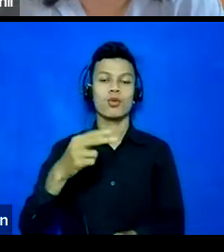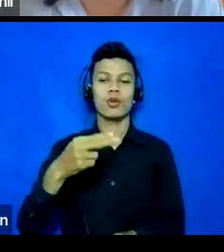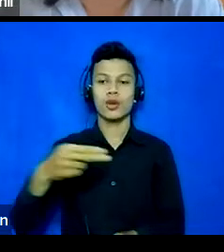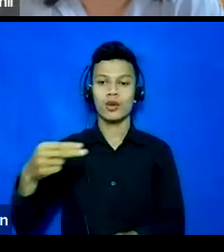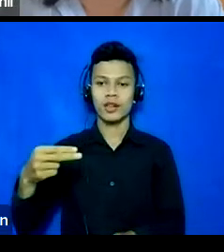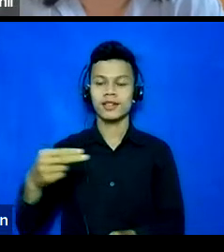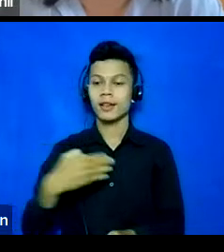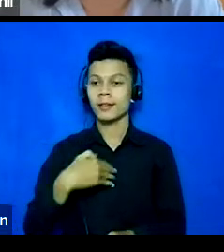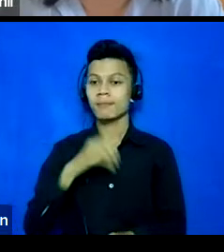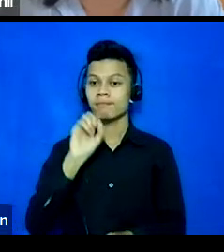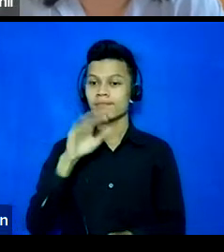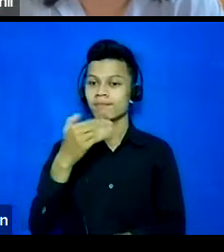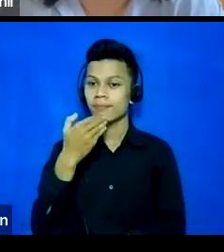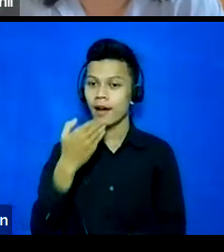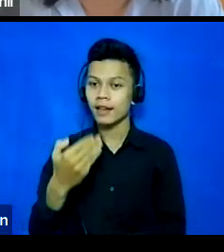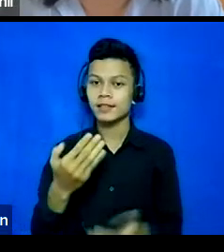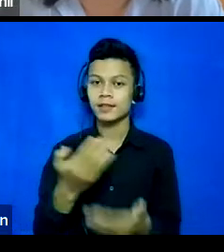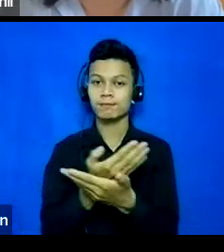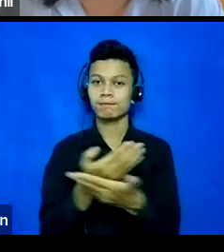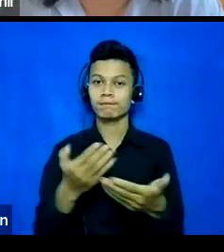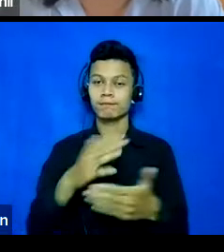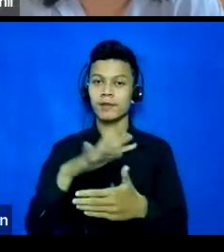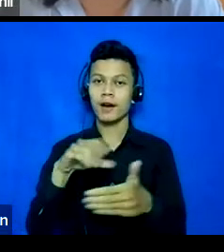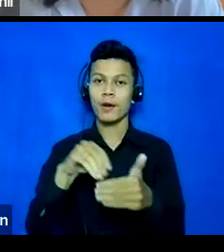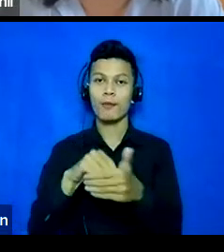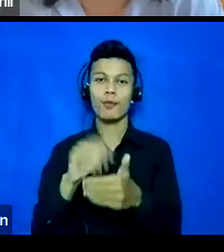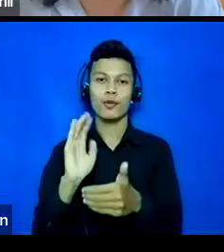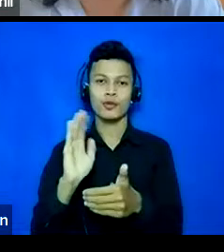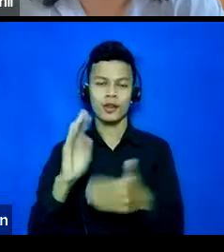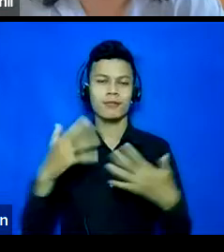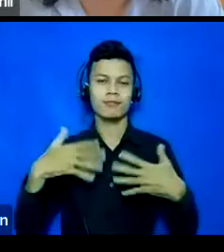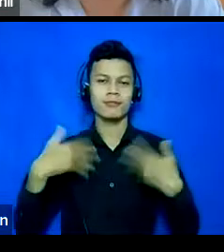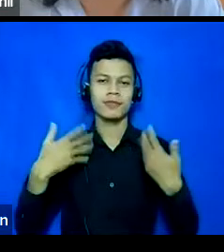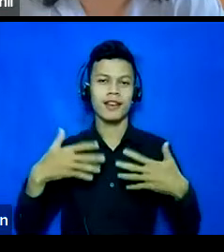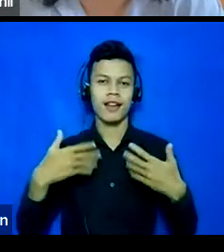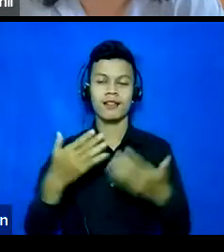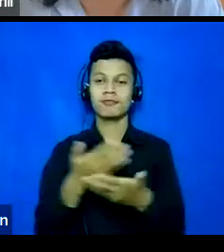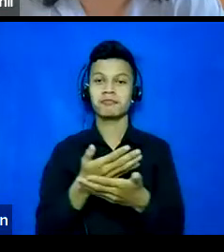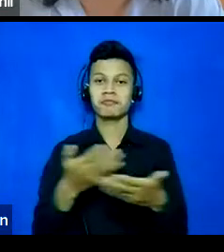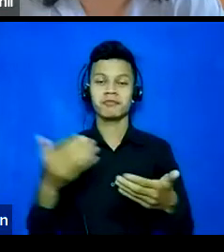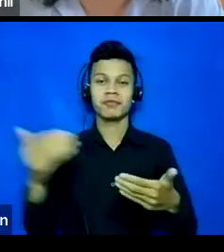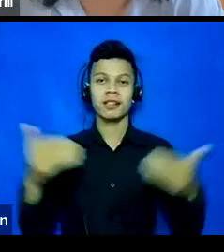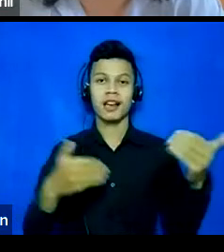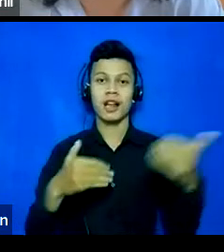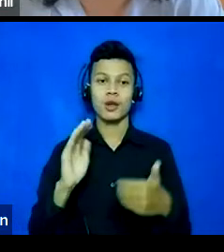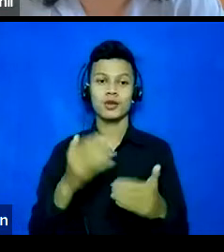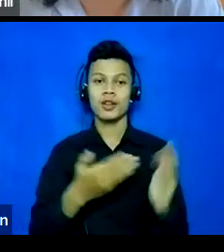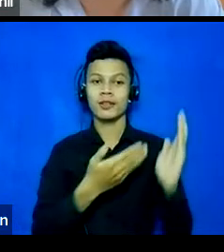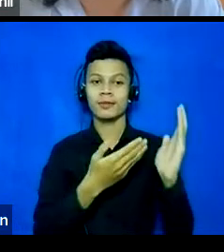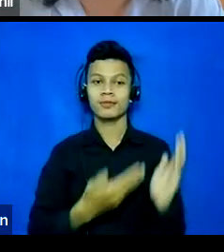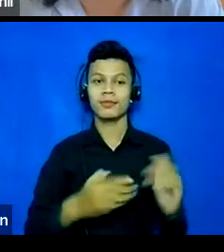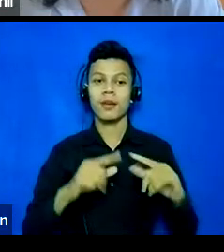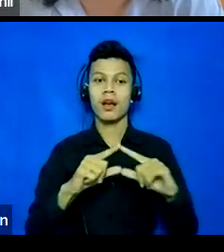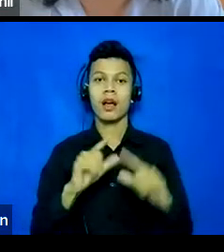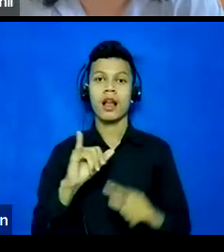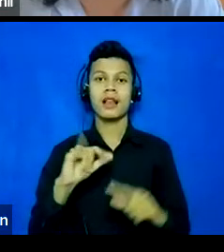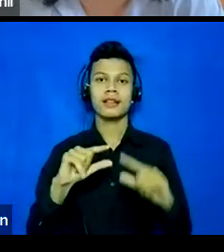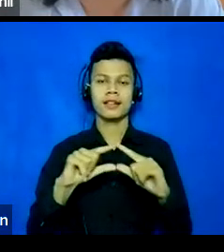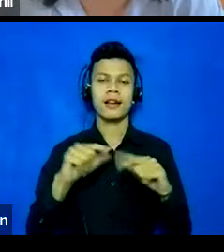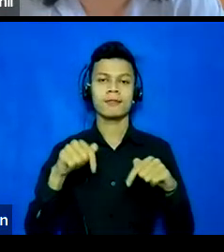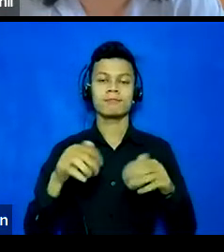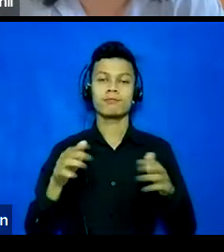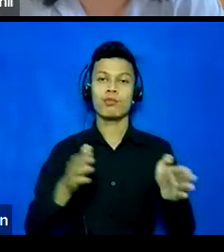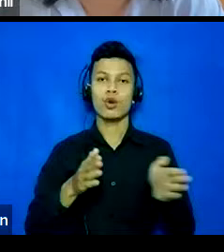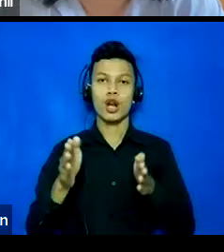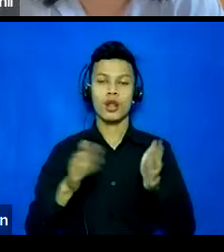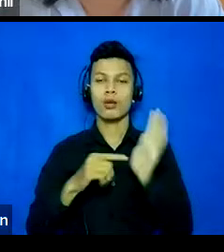us today. We're really happy to welcome all of you. I'm Alia Yofira, and I will be moderating today's webinar.